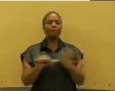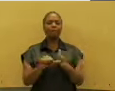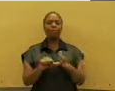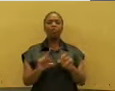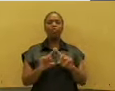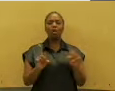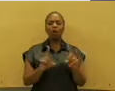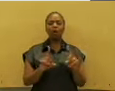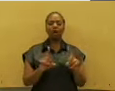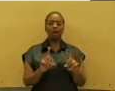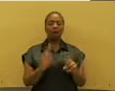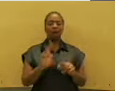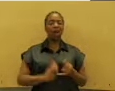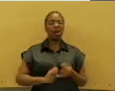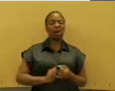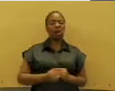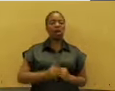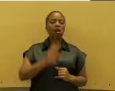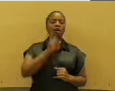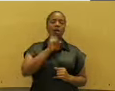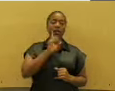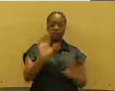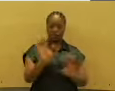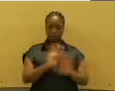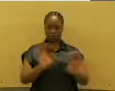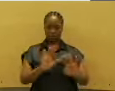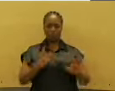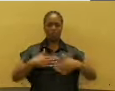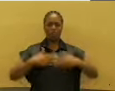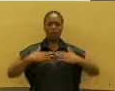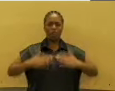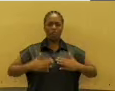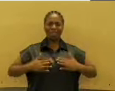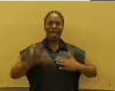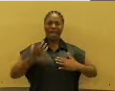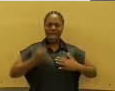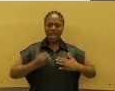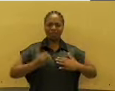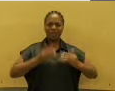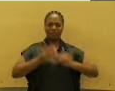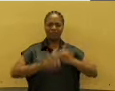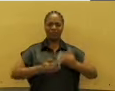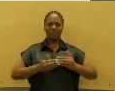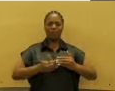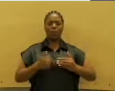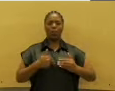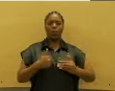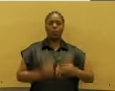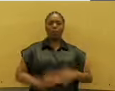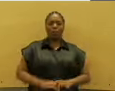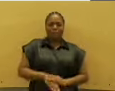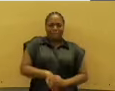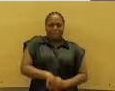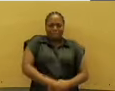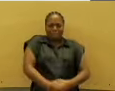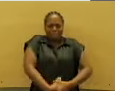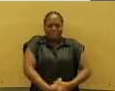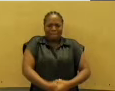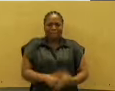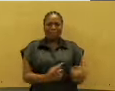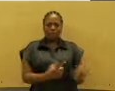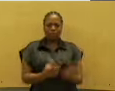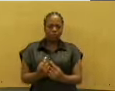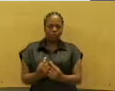trite thing to consider things like the binding of breast, there's processes for this, and the tucking of male sexual organs, which is usually for a